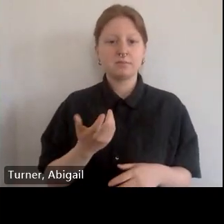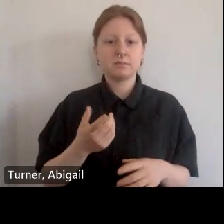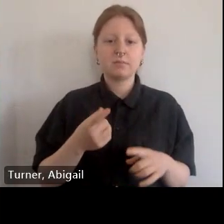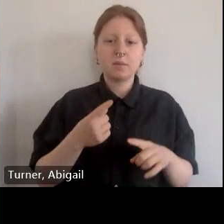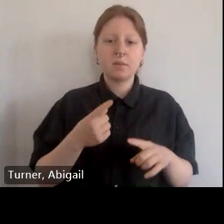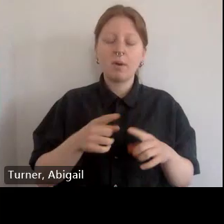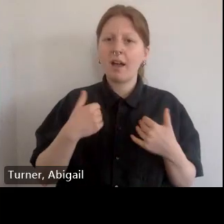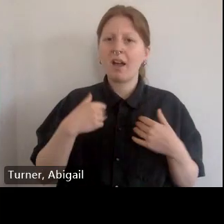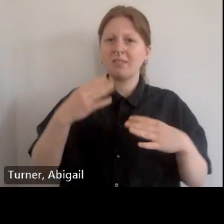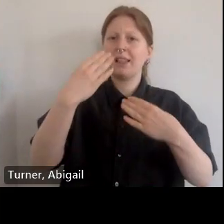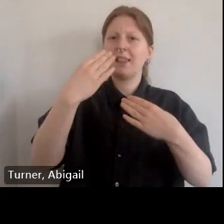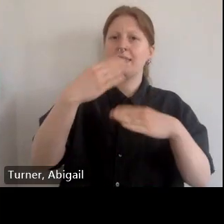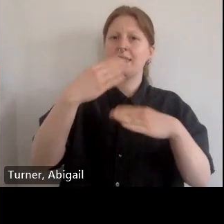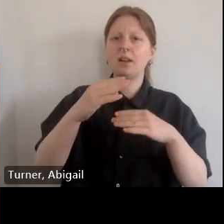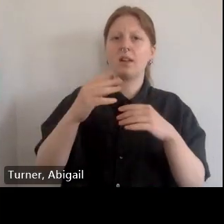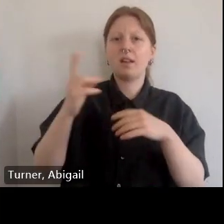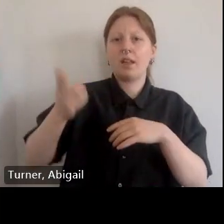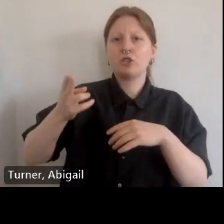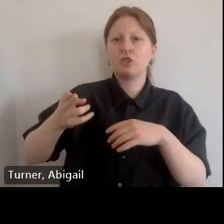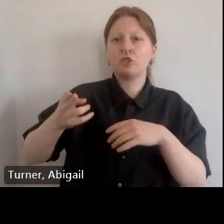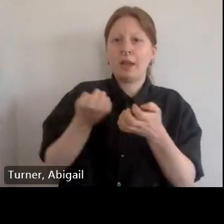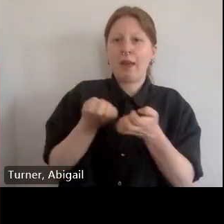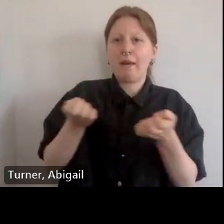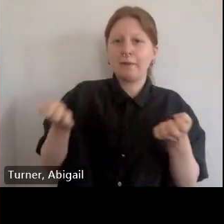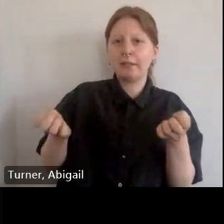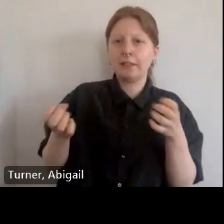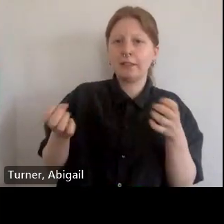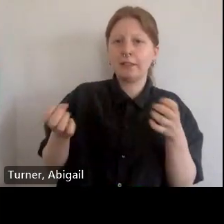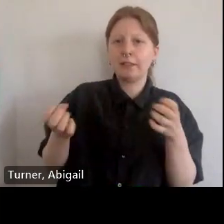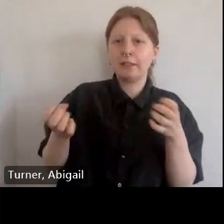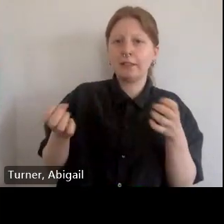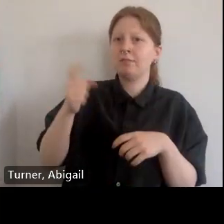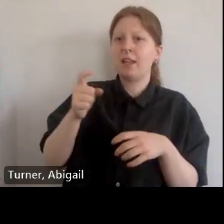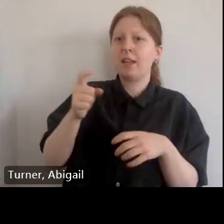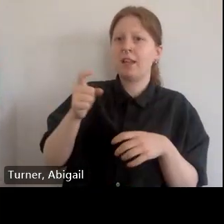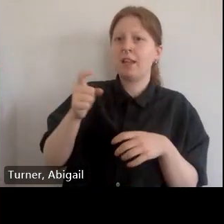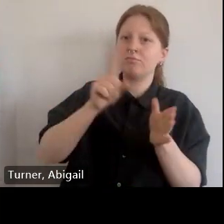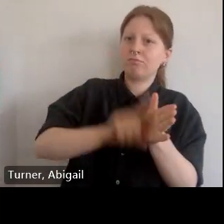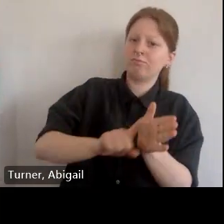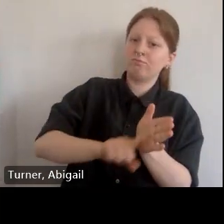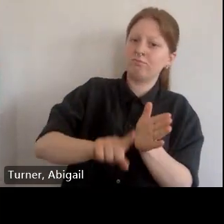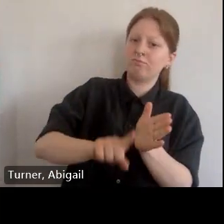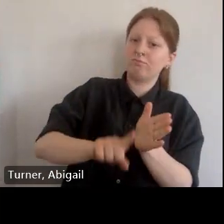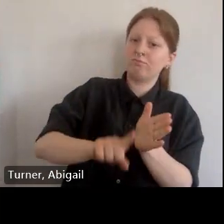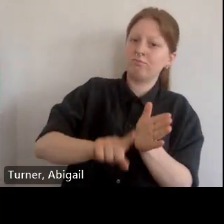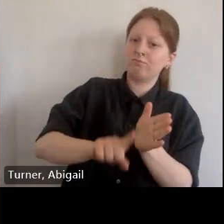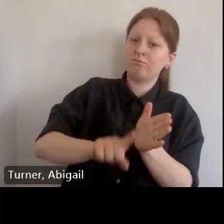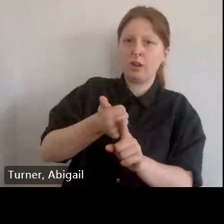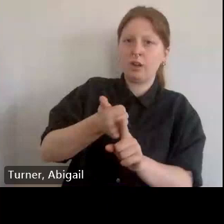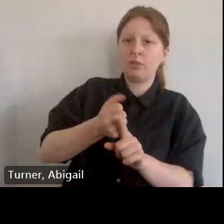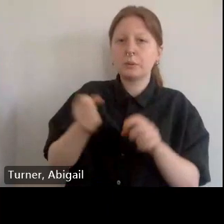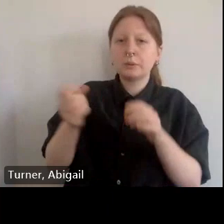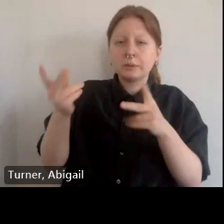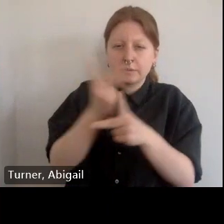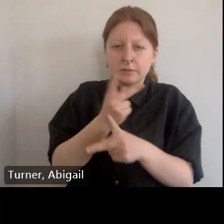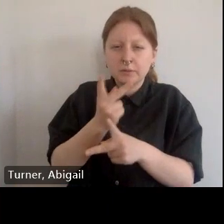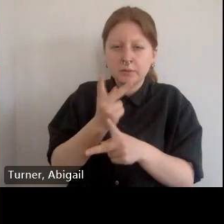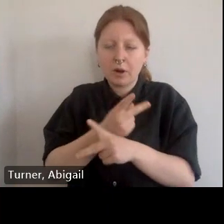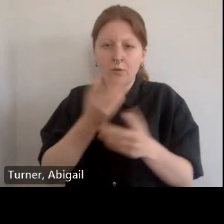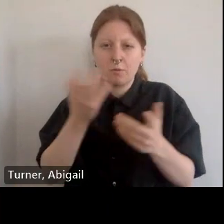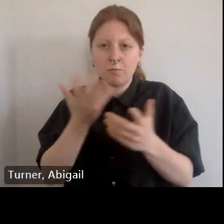evidence, there's a lot of background research you need to know um, to make those conclusions, which I find to be very interesting.